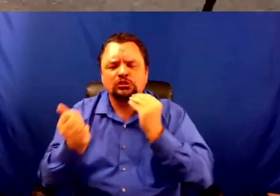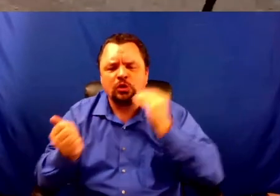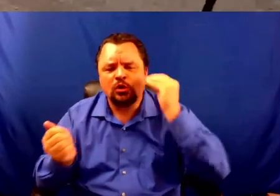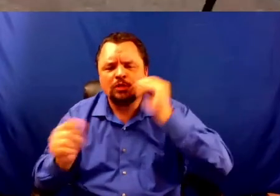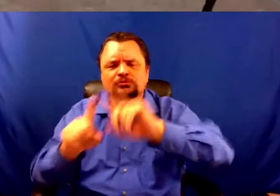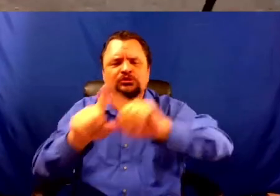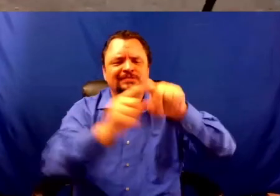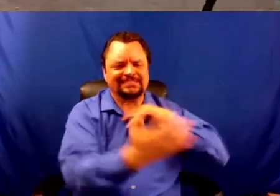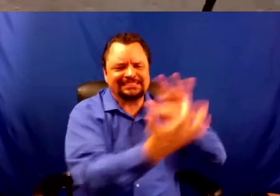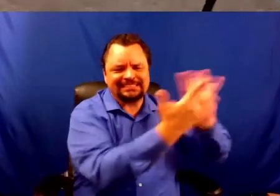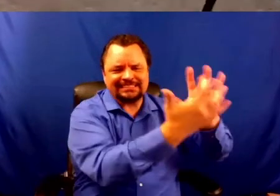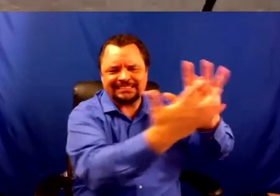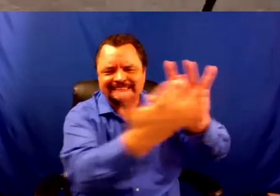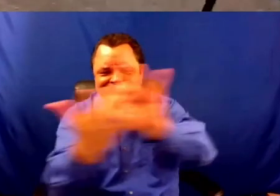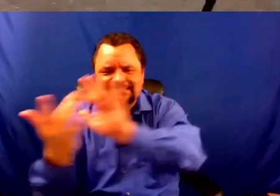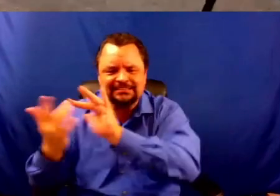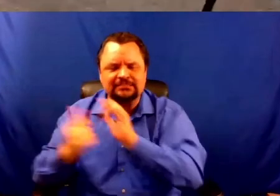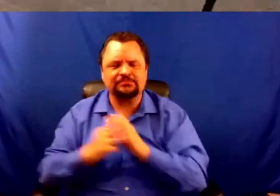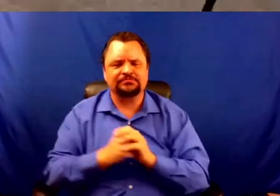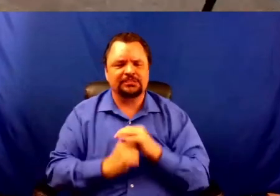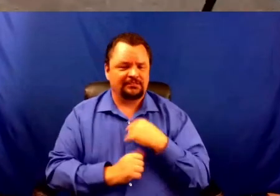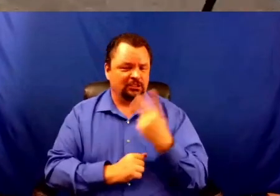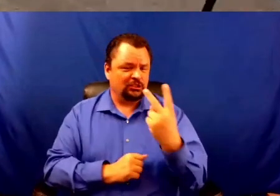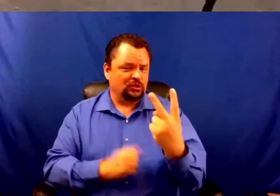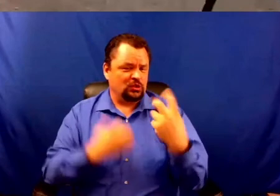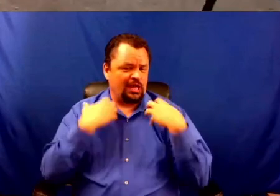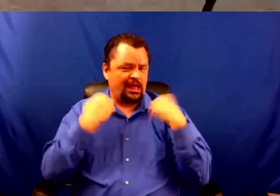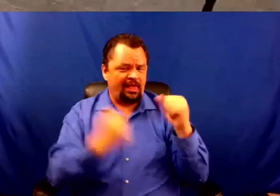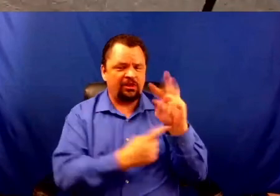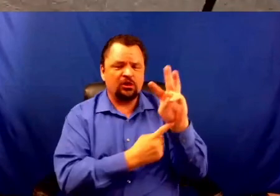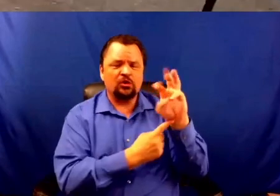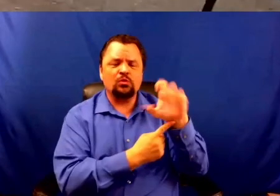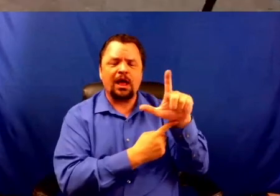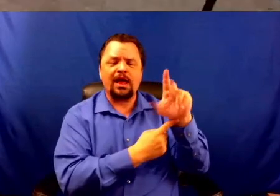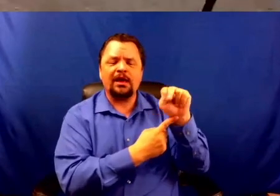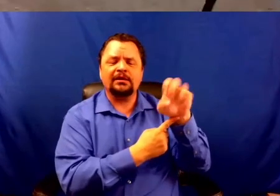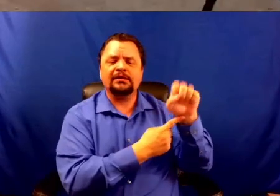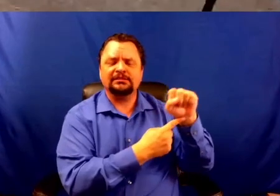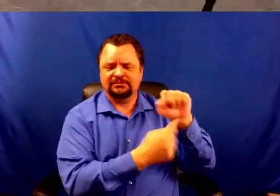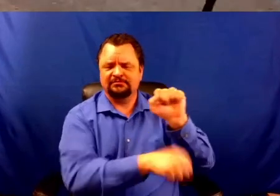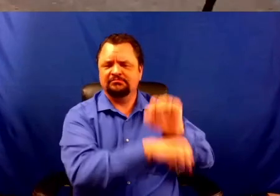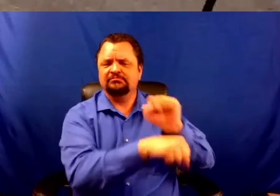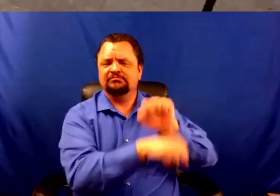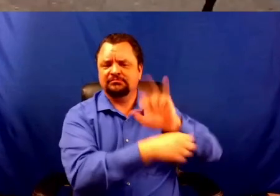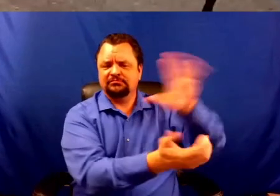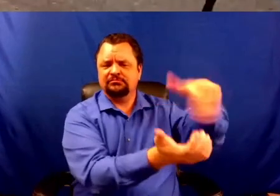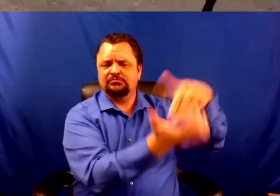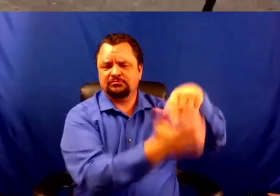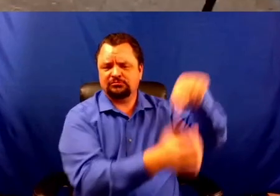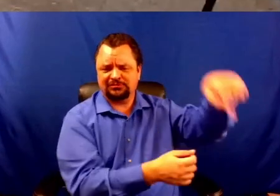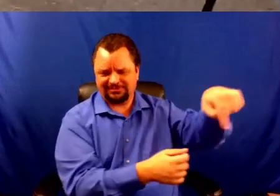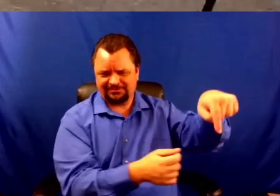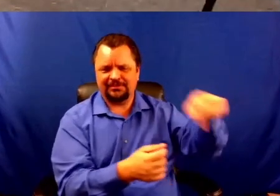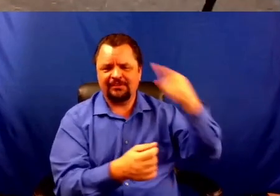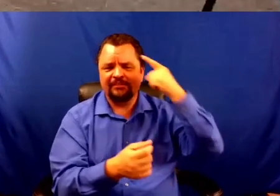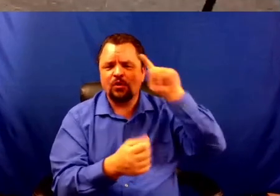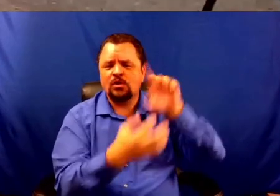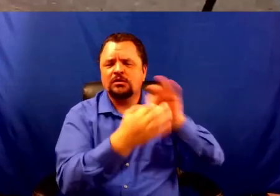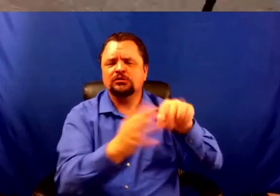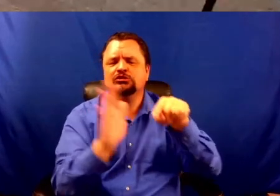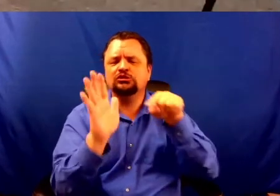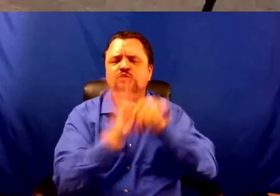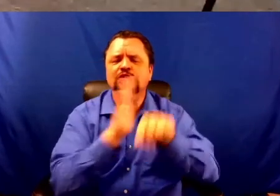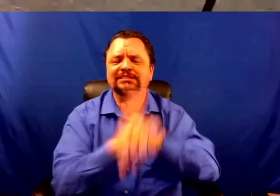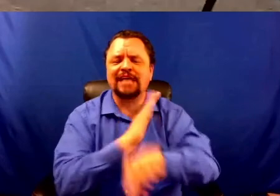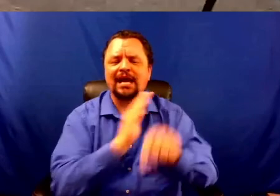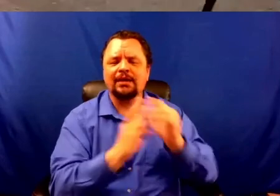wellness positions, which are critical to teen suicide prevention. We've got 1 administrative specialist,